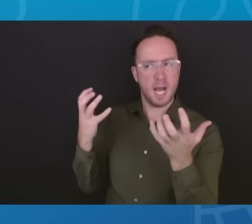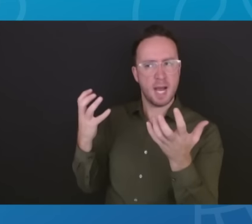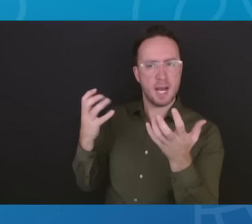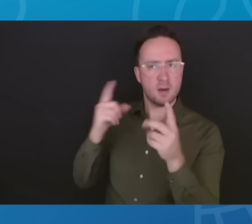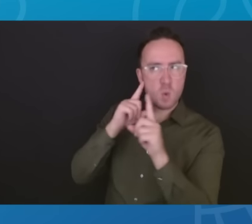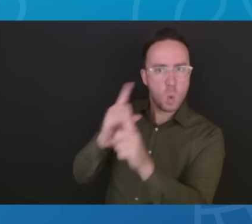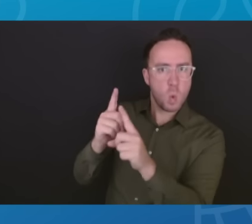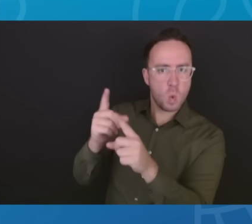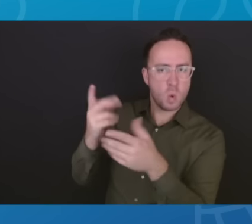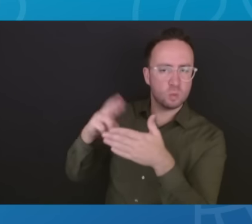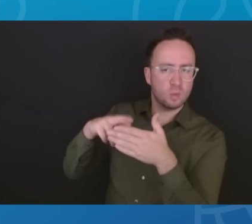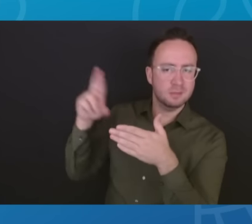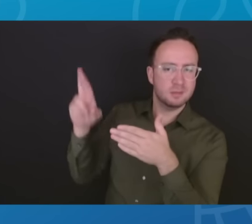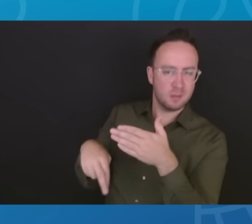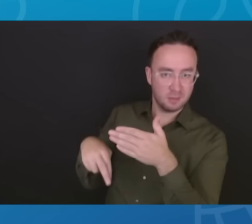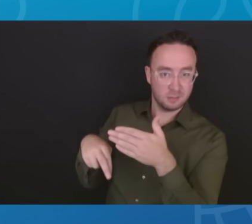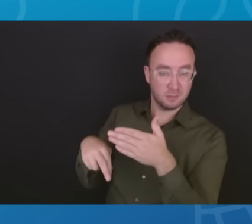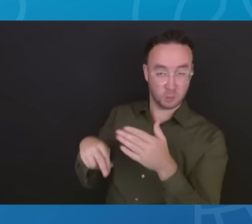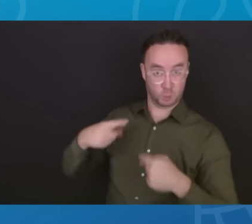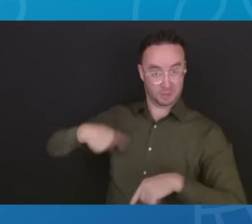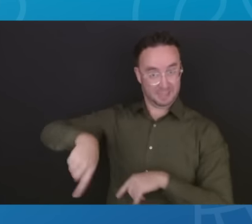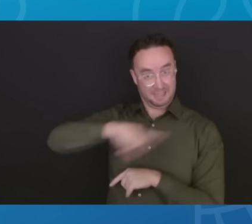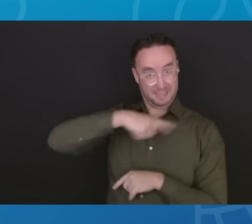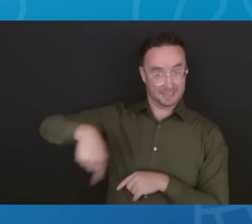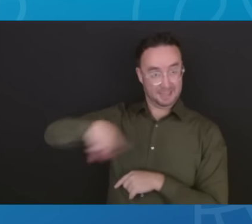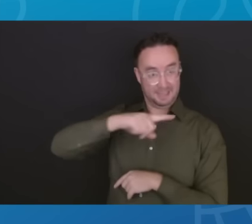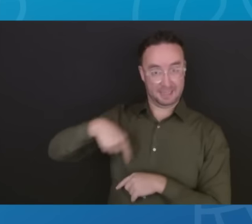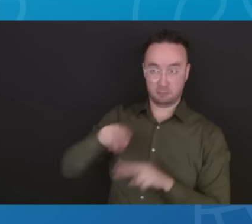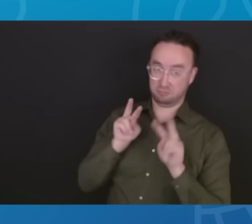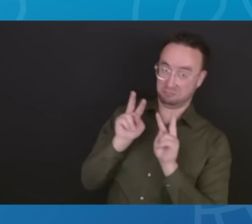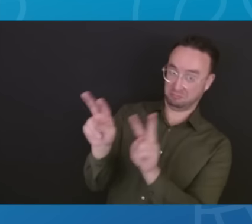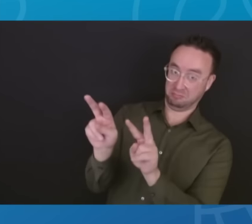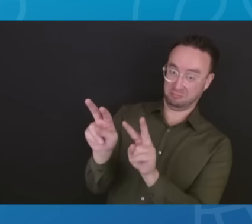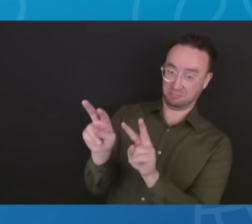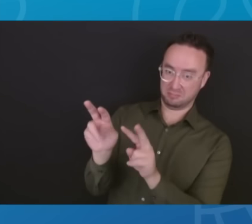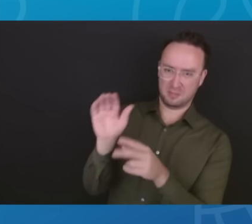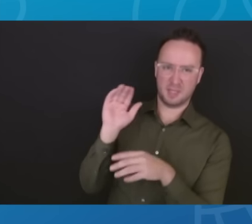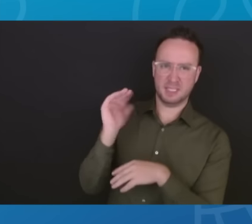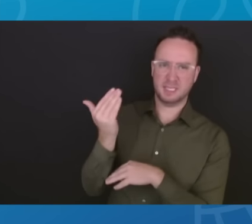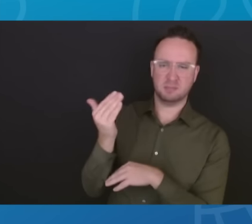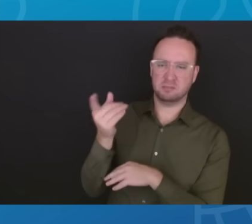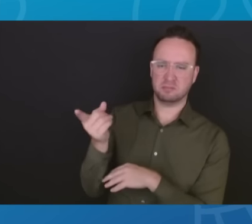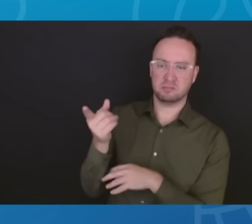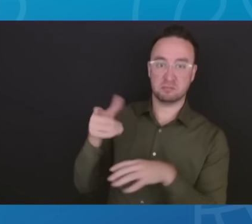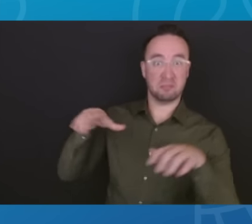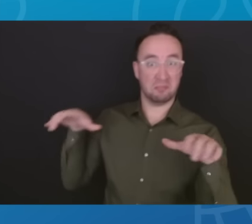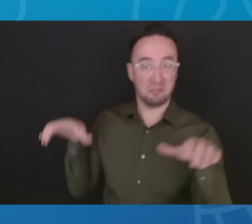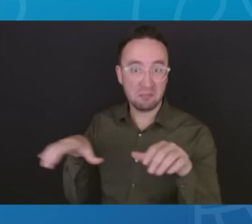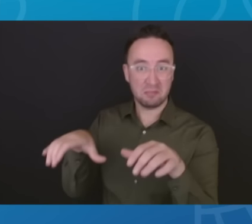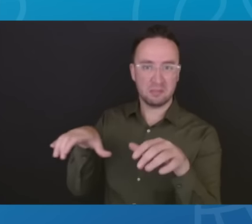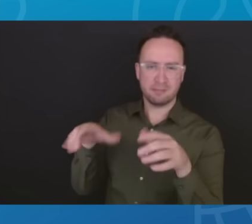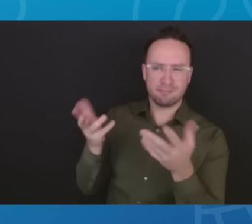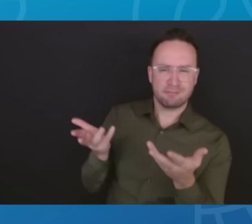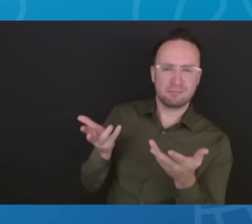does seem like that effort is a little bit stalled right now, as you guys are waiting to watch what Israel does militarily.